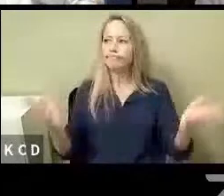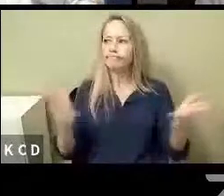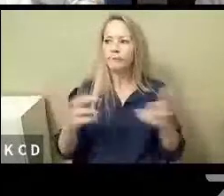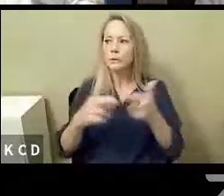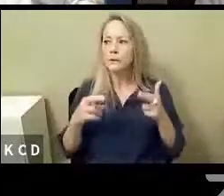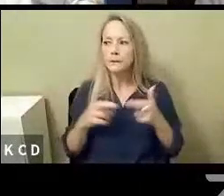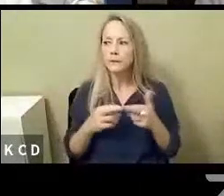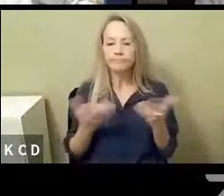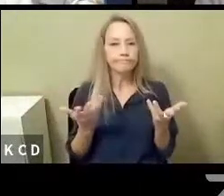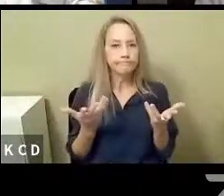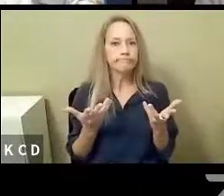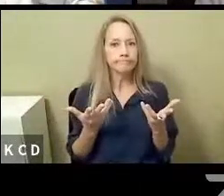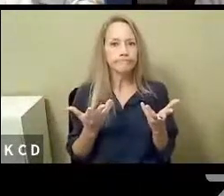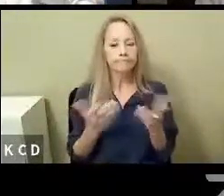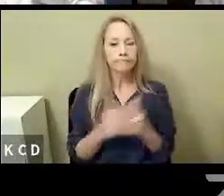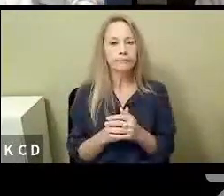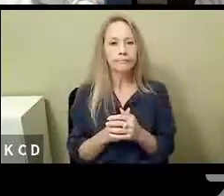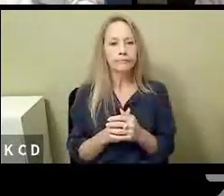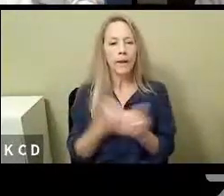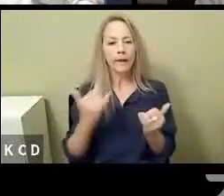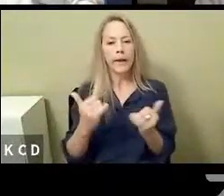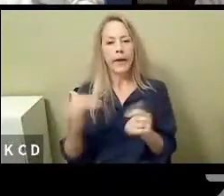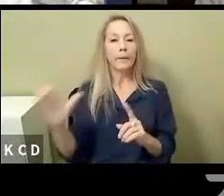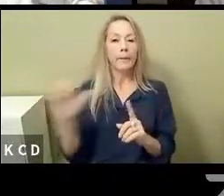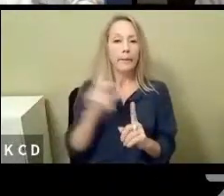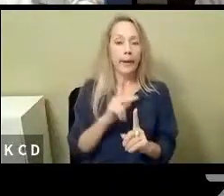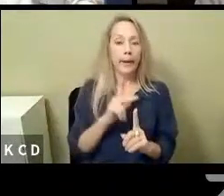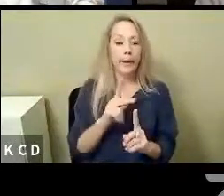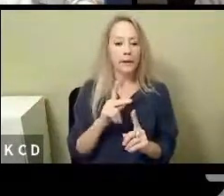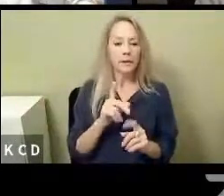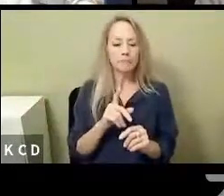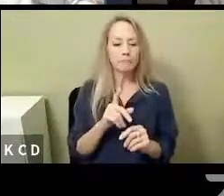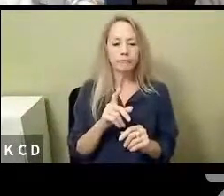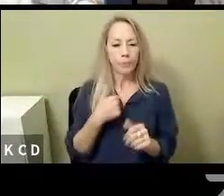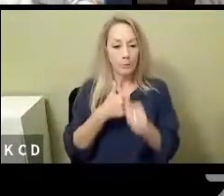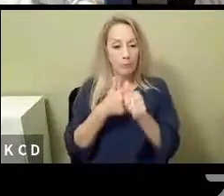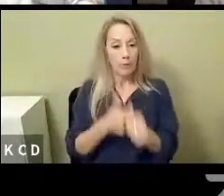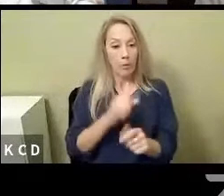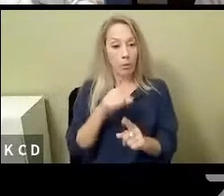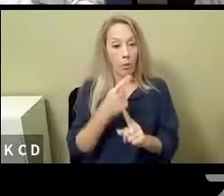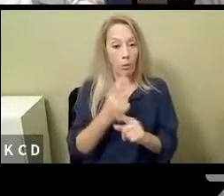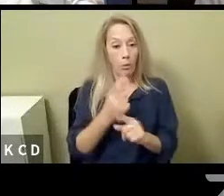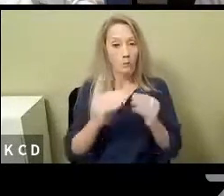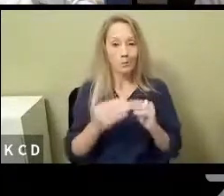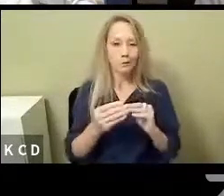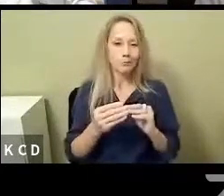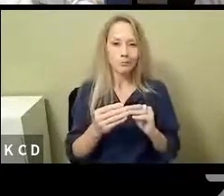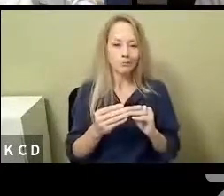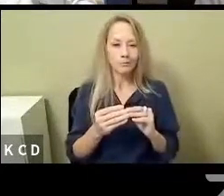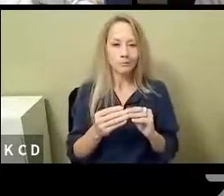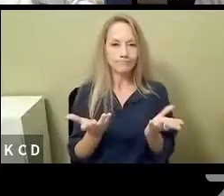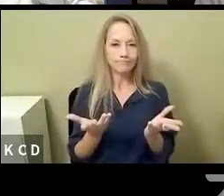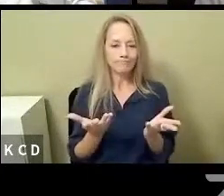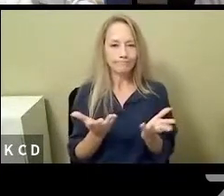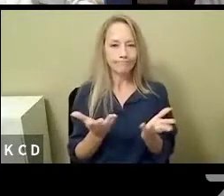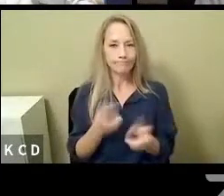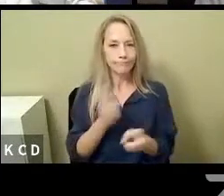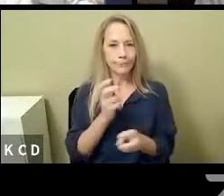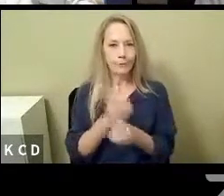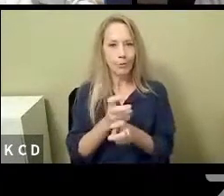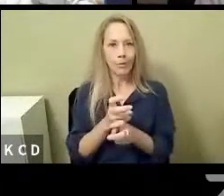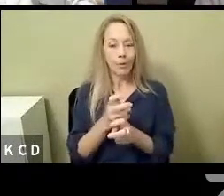again, going back to not using hard and fast numbers, if we have a spike in long-term care,